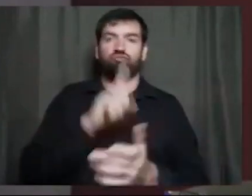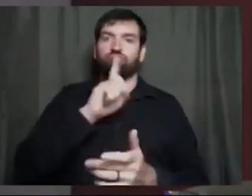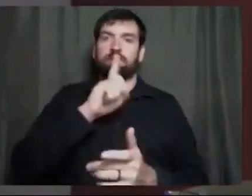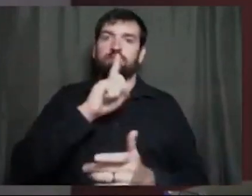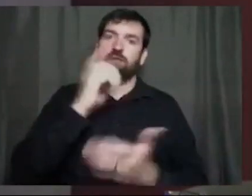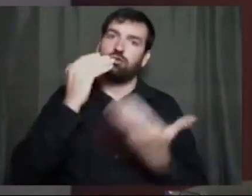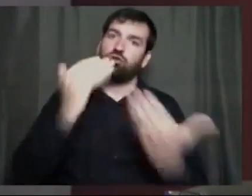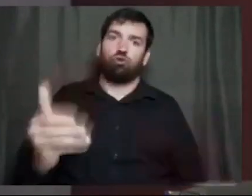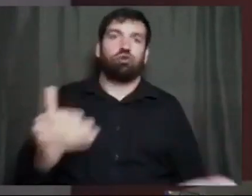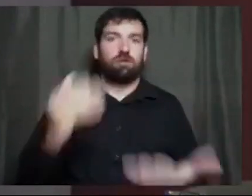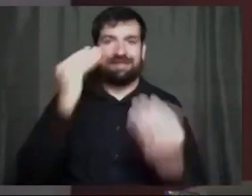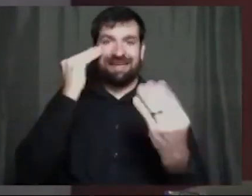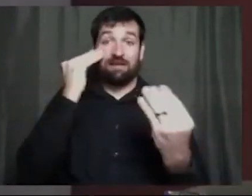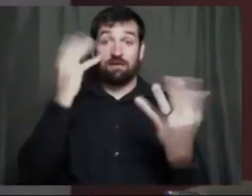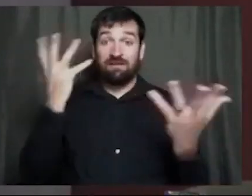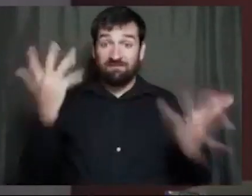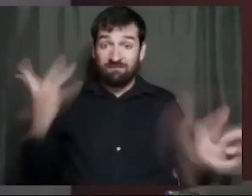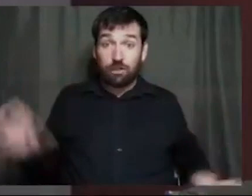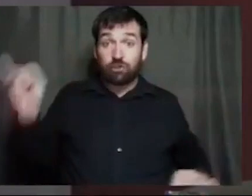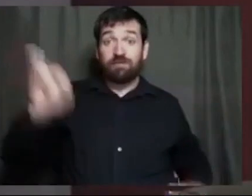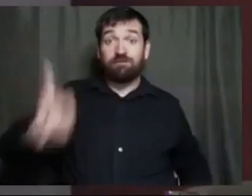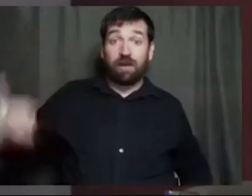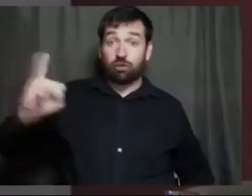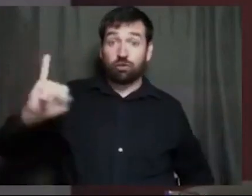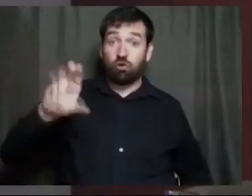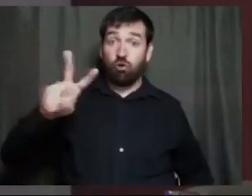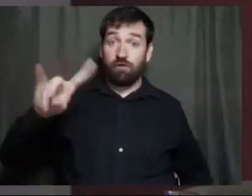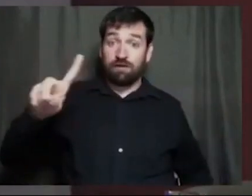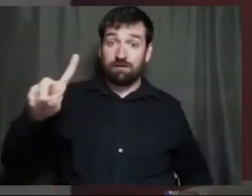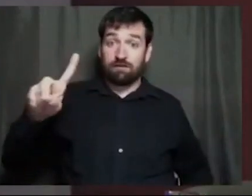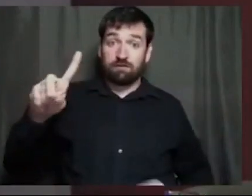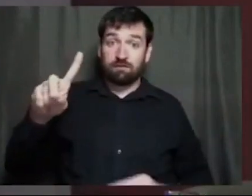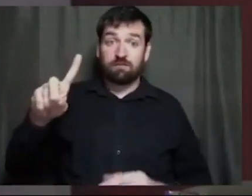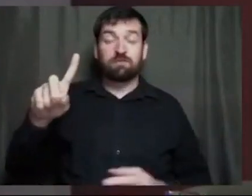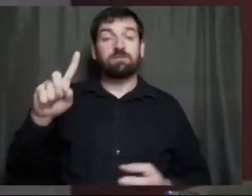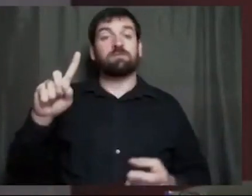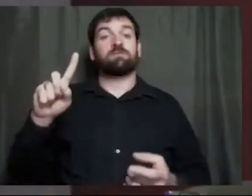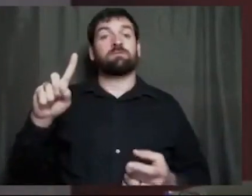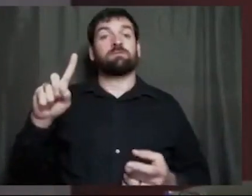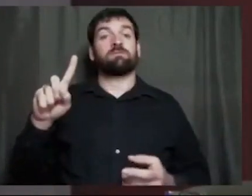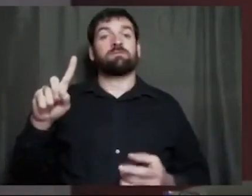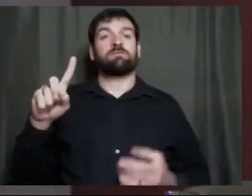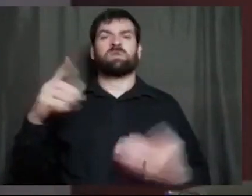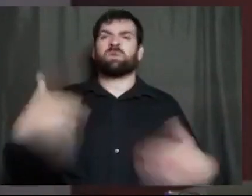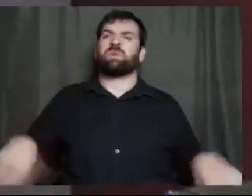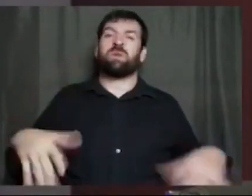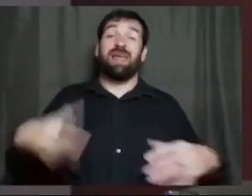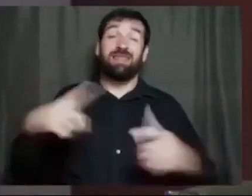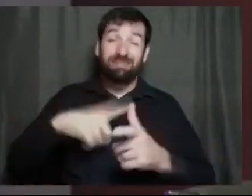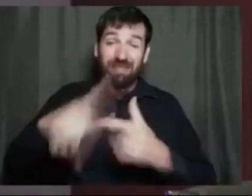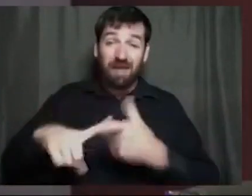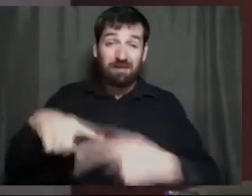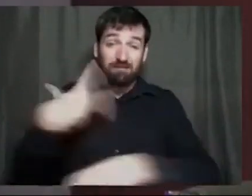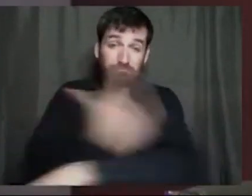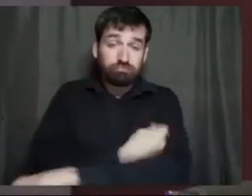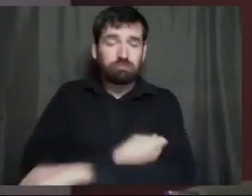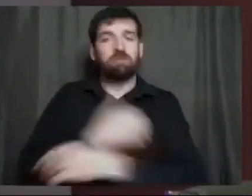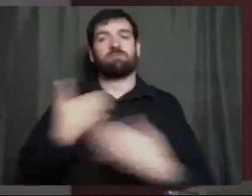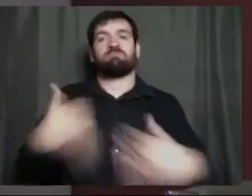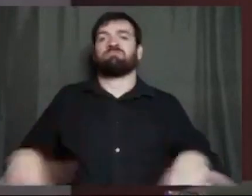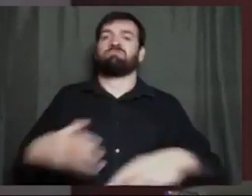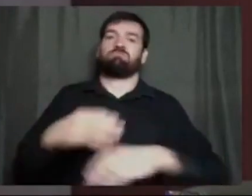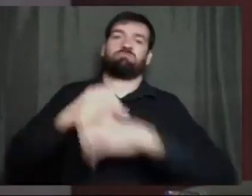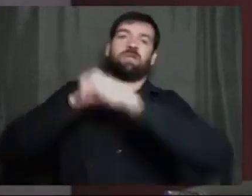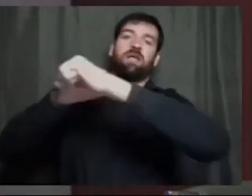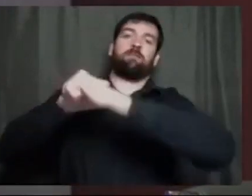who had COVID infection, if they get the vaccine after, have an incredible immune boost response, and it actually protects